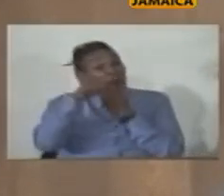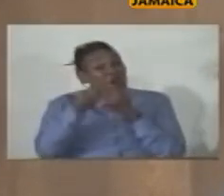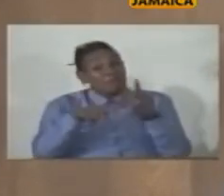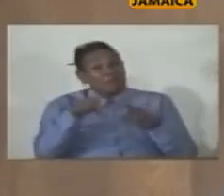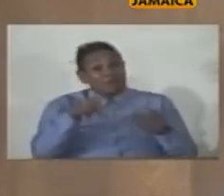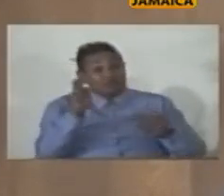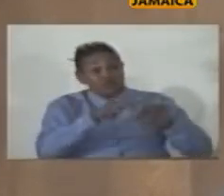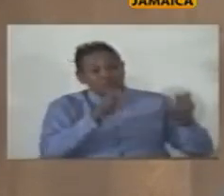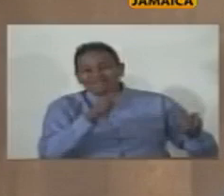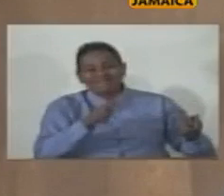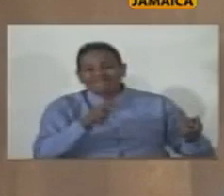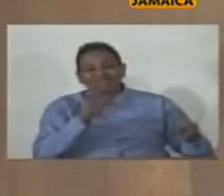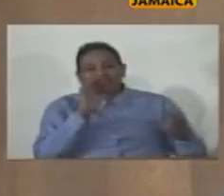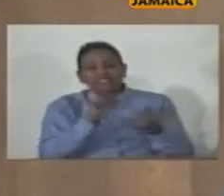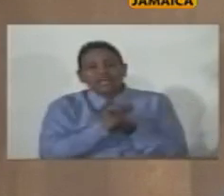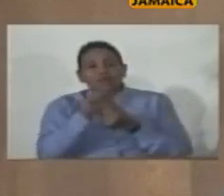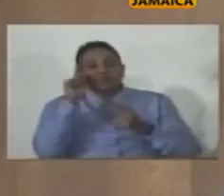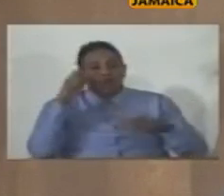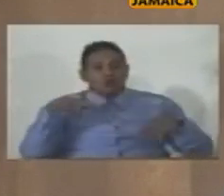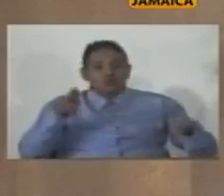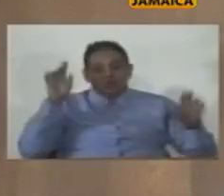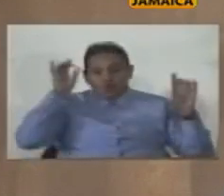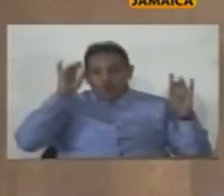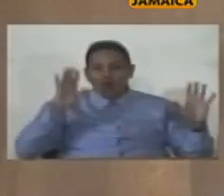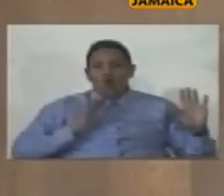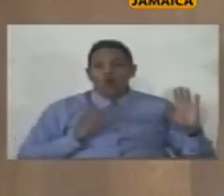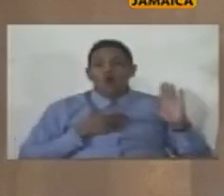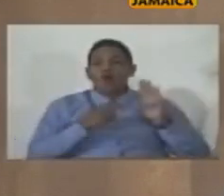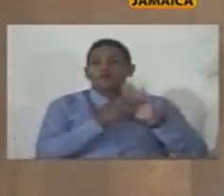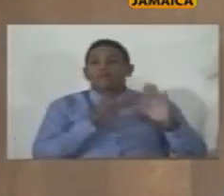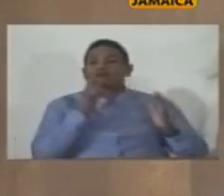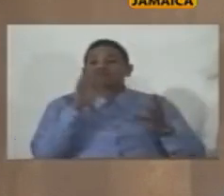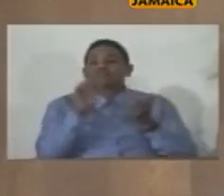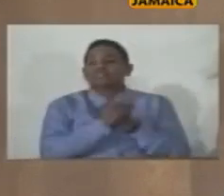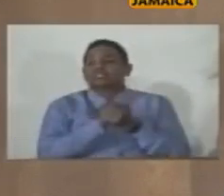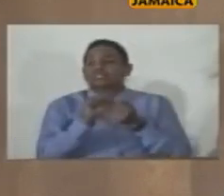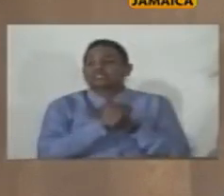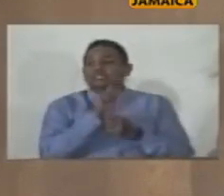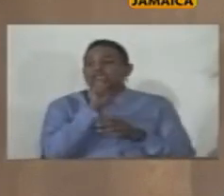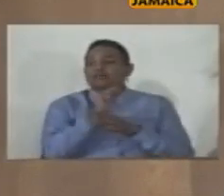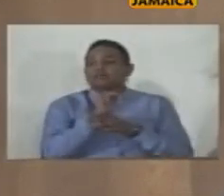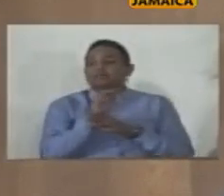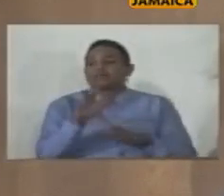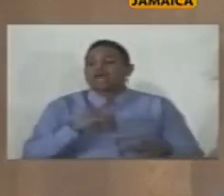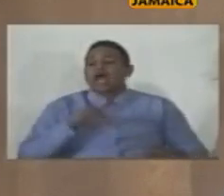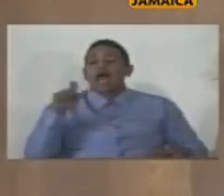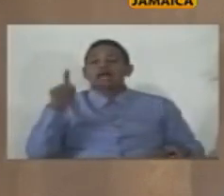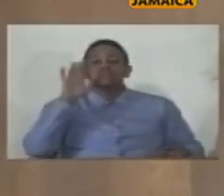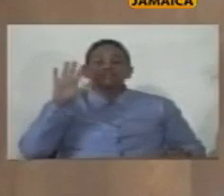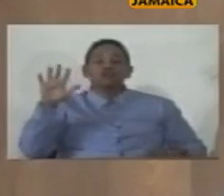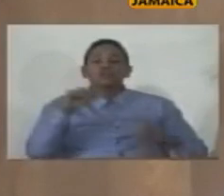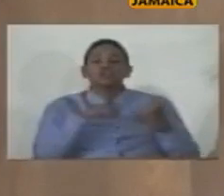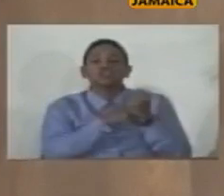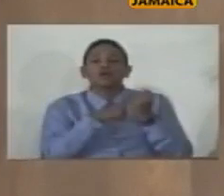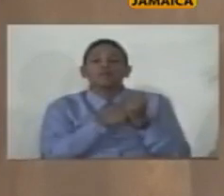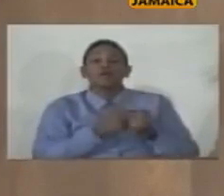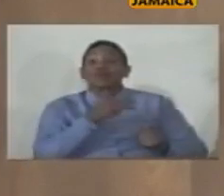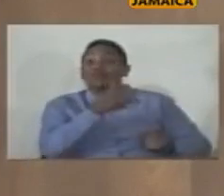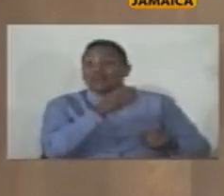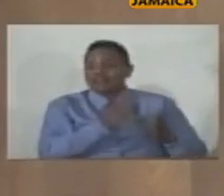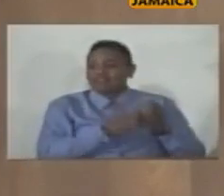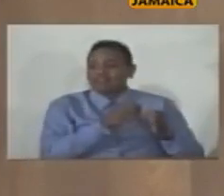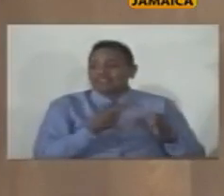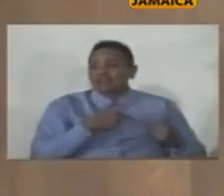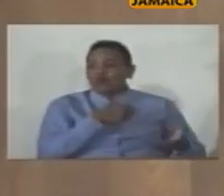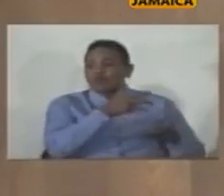product is being damaged. Our brand is being damaged. Mr. Minister, I ask for your assistance there, and we have spoken